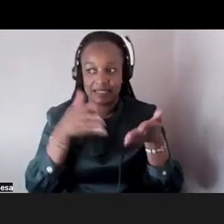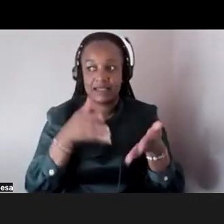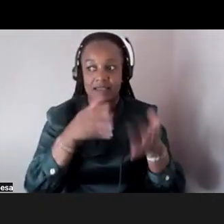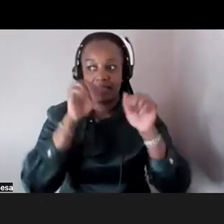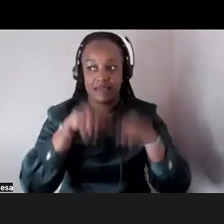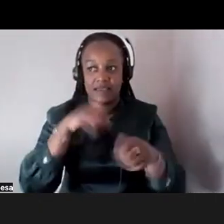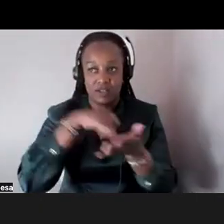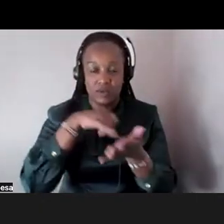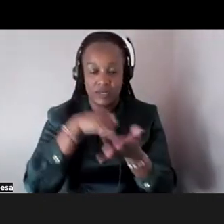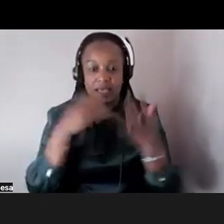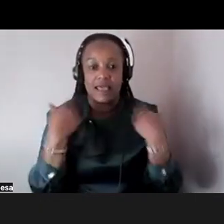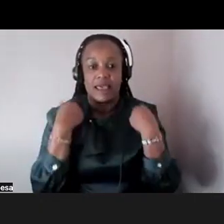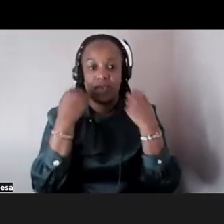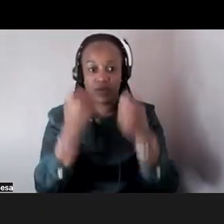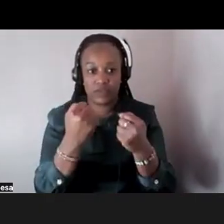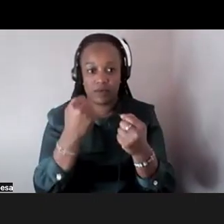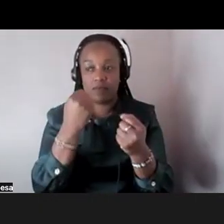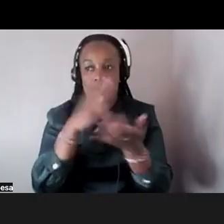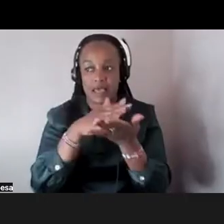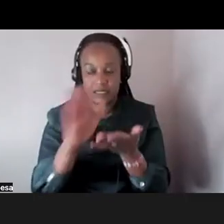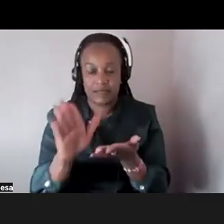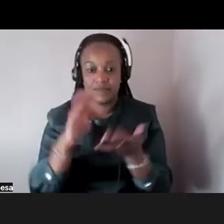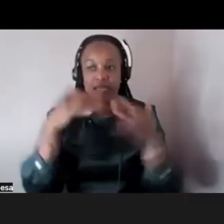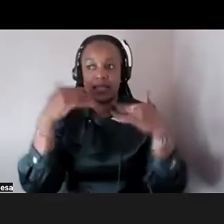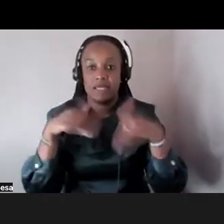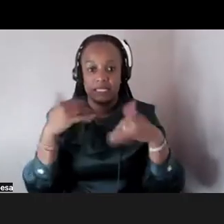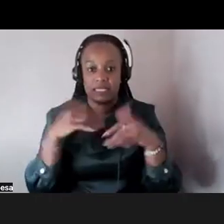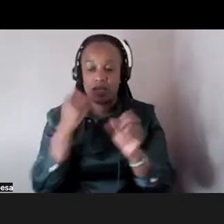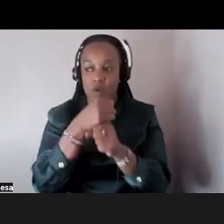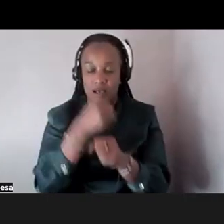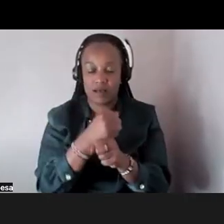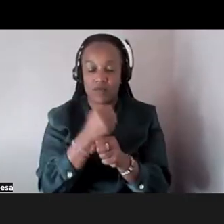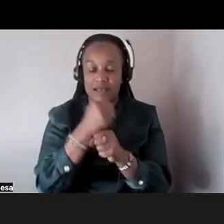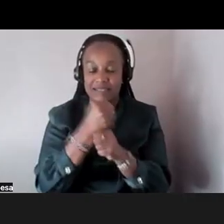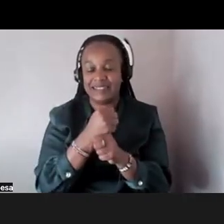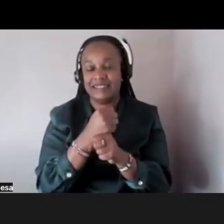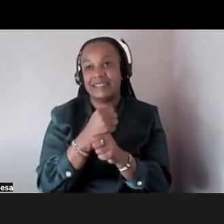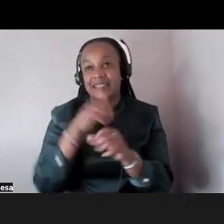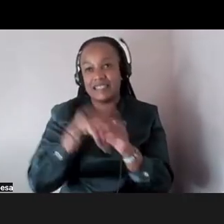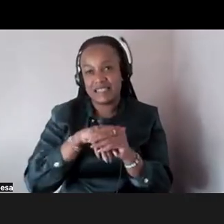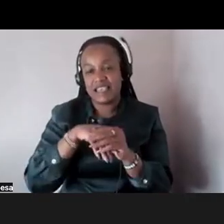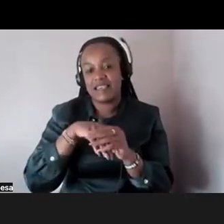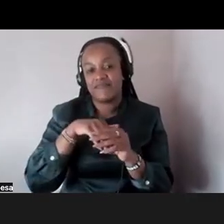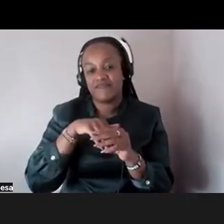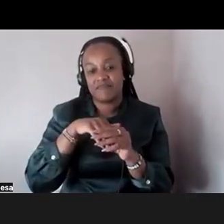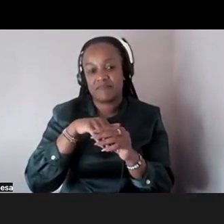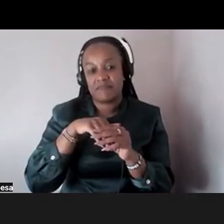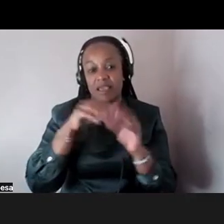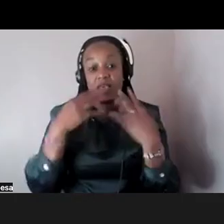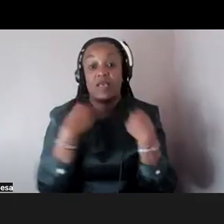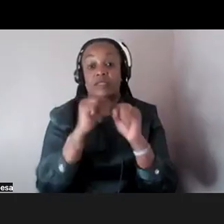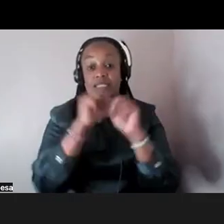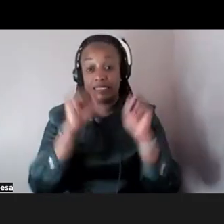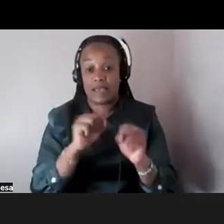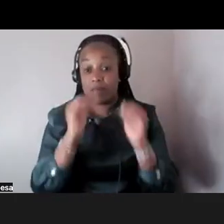health component, and there's a lot of amazing work happening at the grassroots level. Other systems are also involved, but bringing the health system